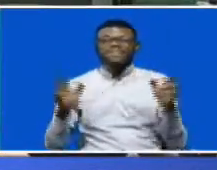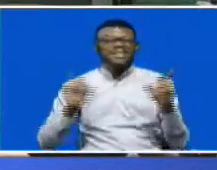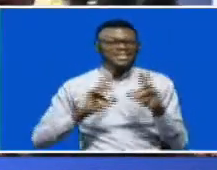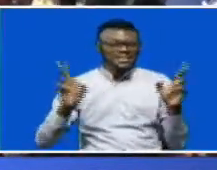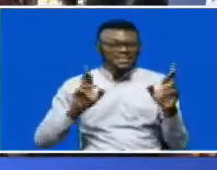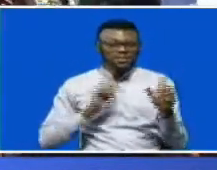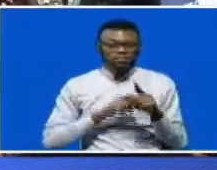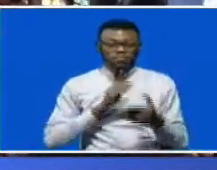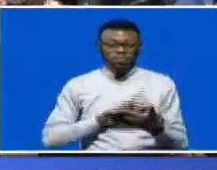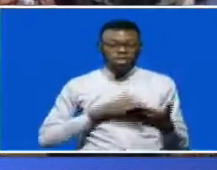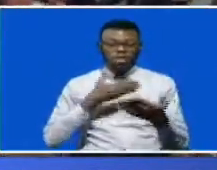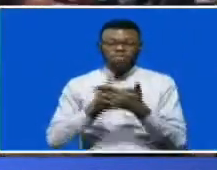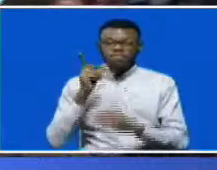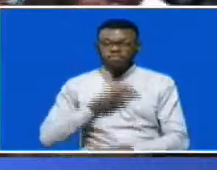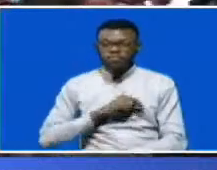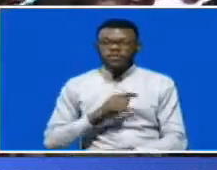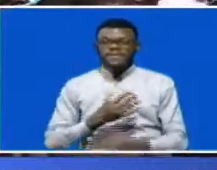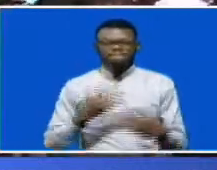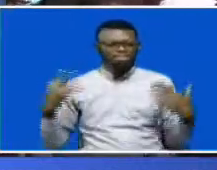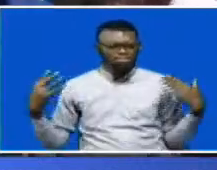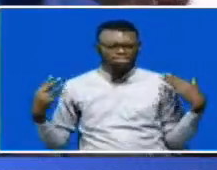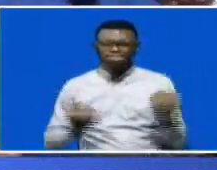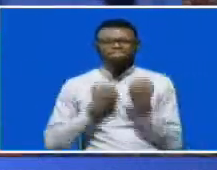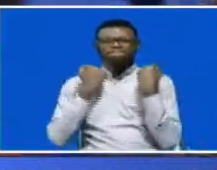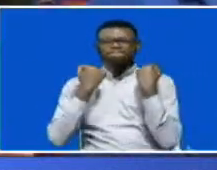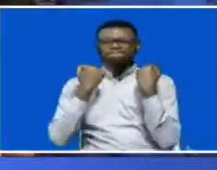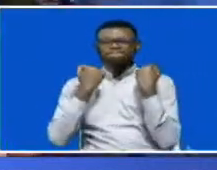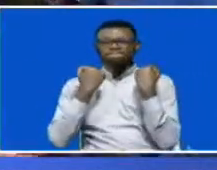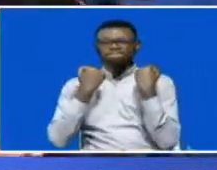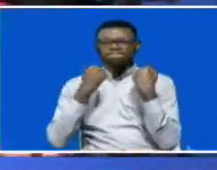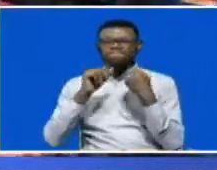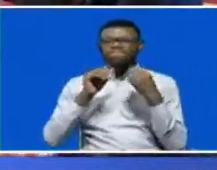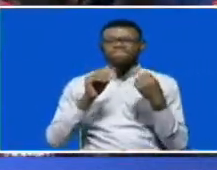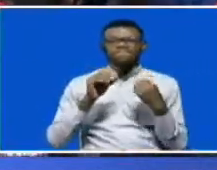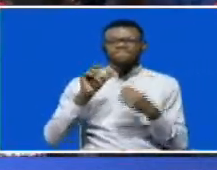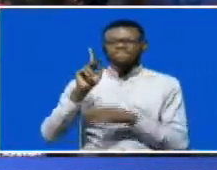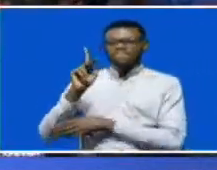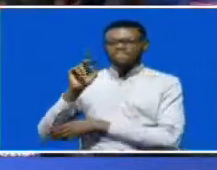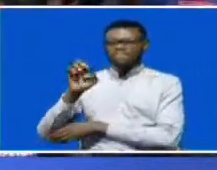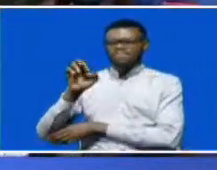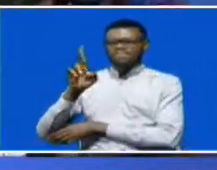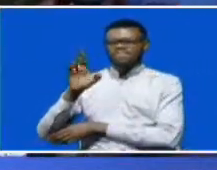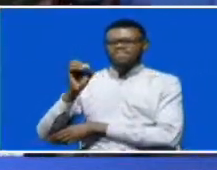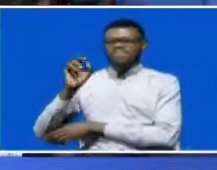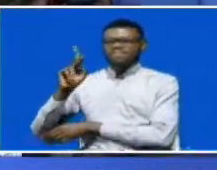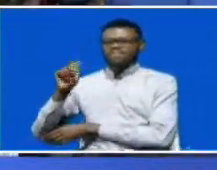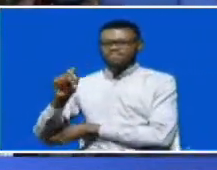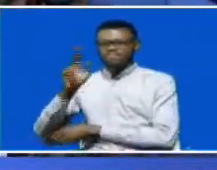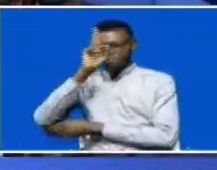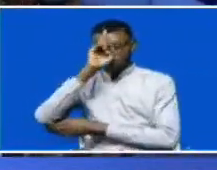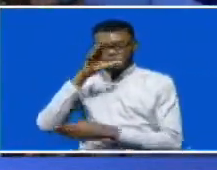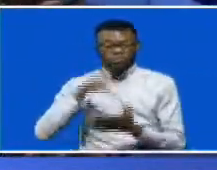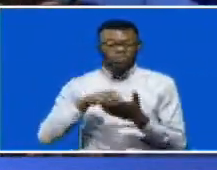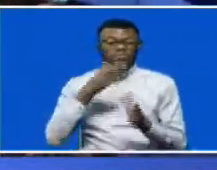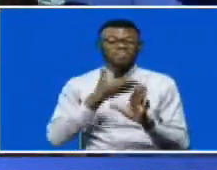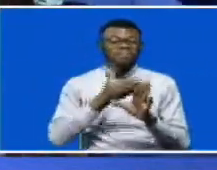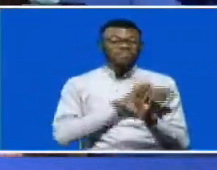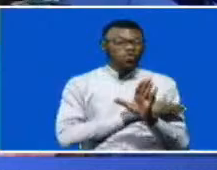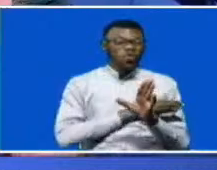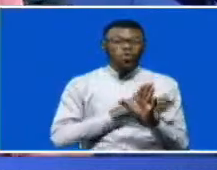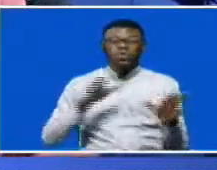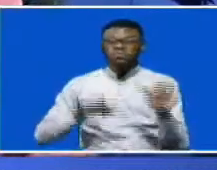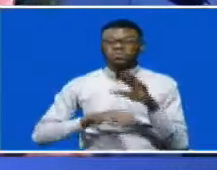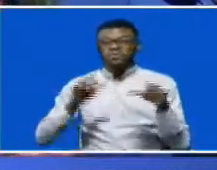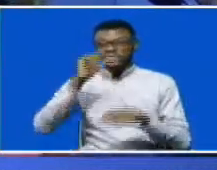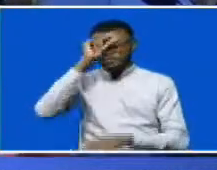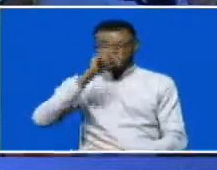he arrived, they rounded him up and took him to Keroka police station. Earlier on, Kisii Deputy